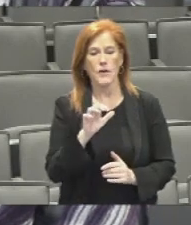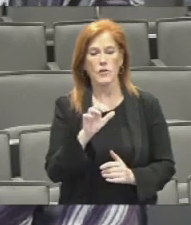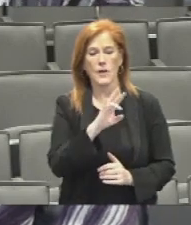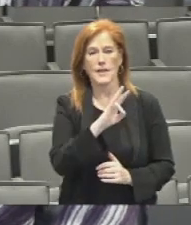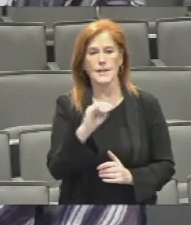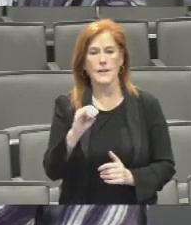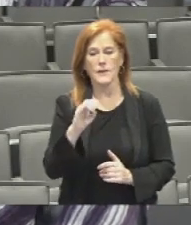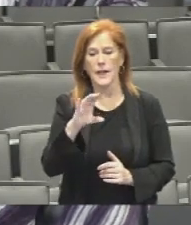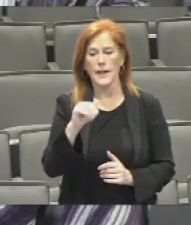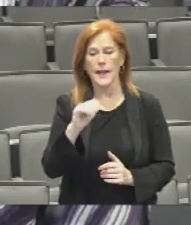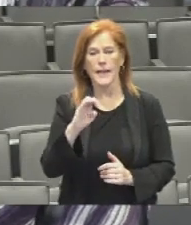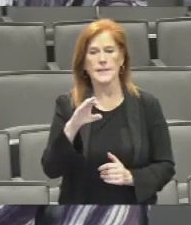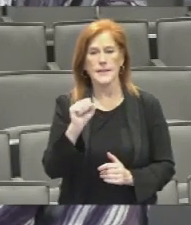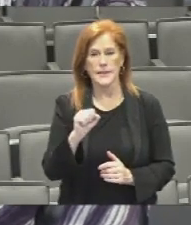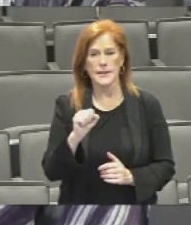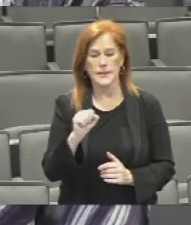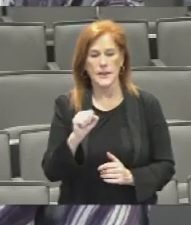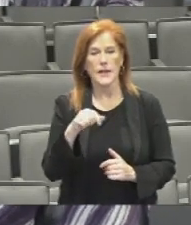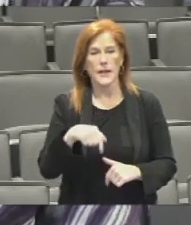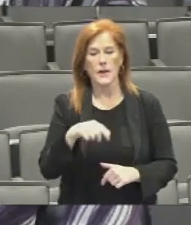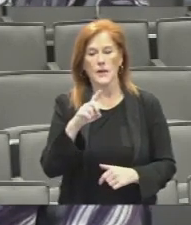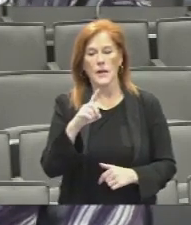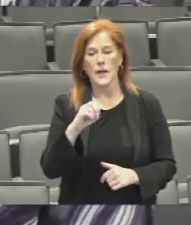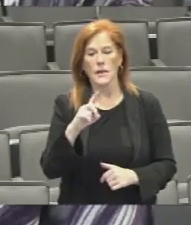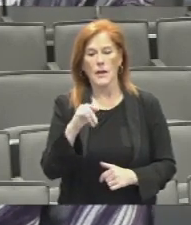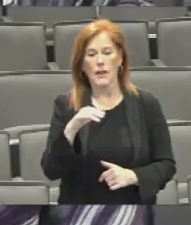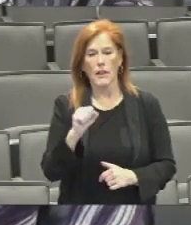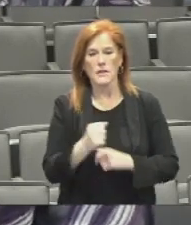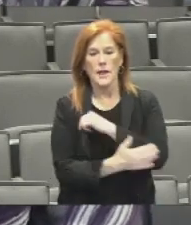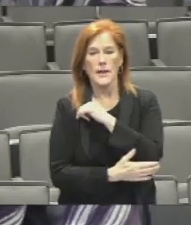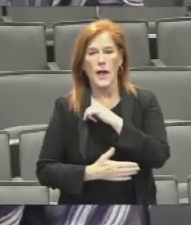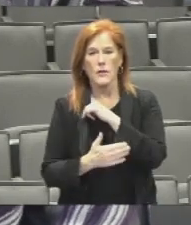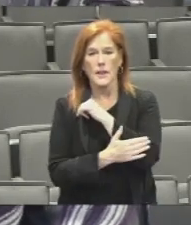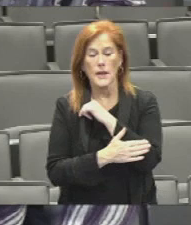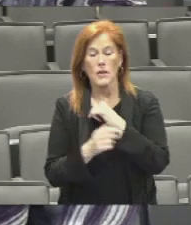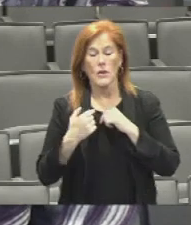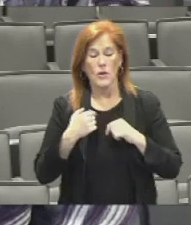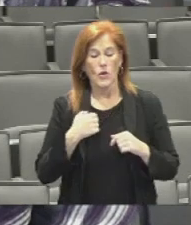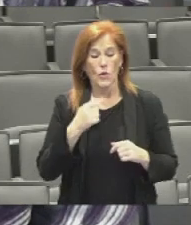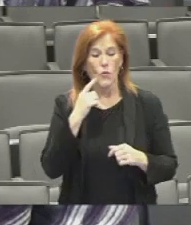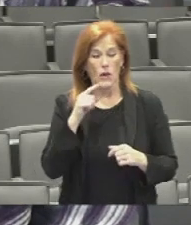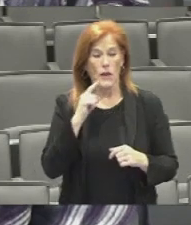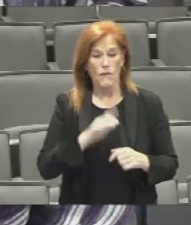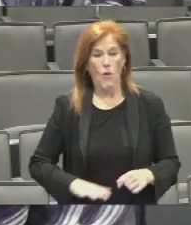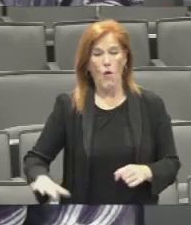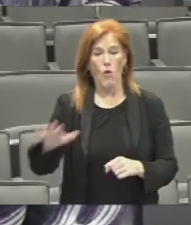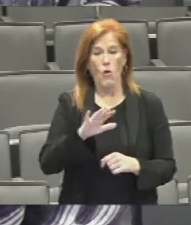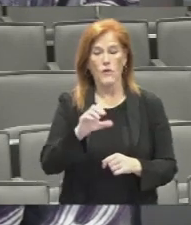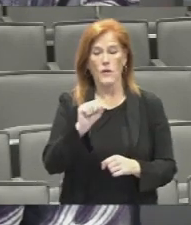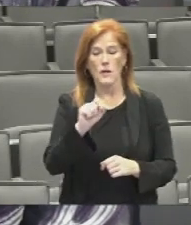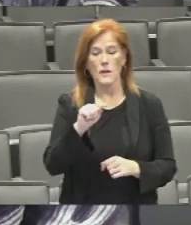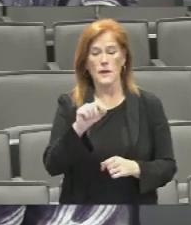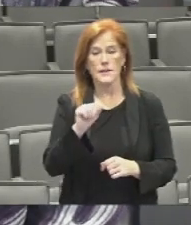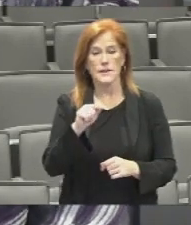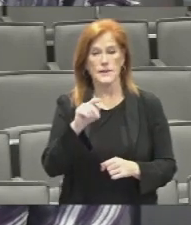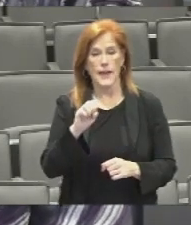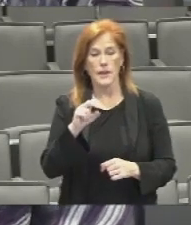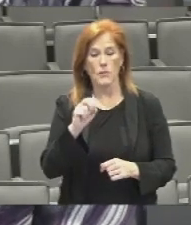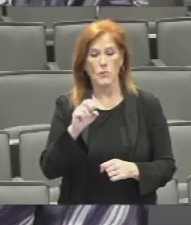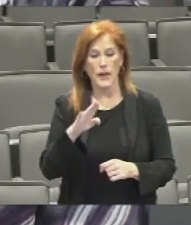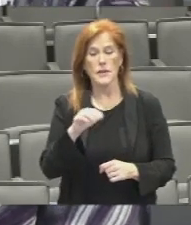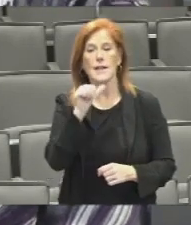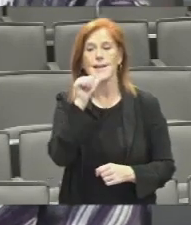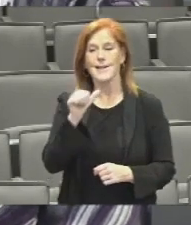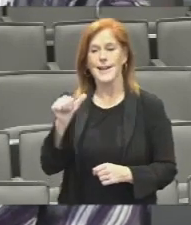2,570 cases in Douglas County. When you look at it for the state of Nebraska, the state of Nebraska had